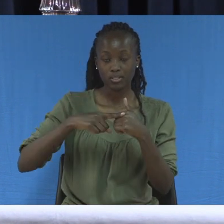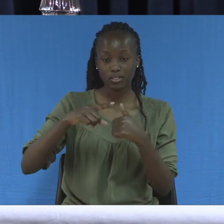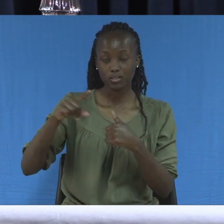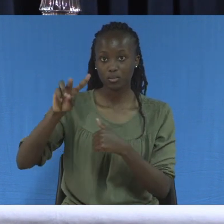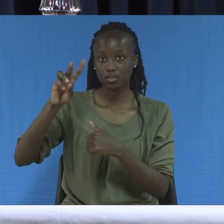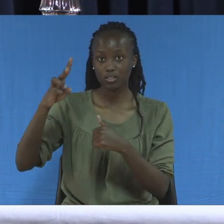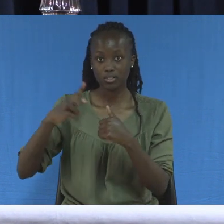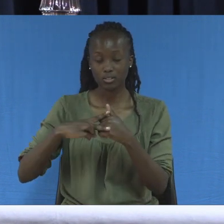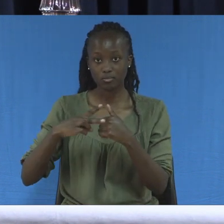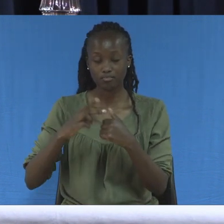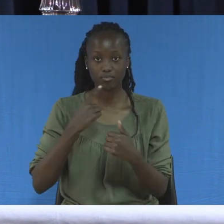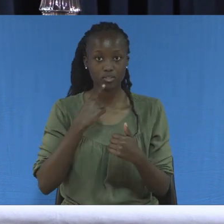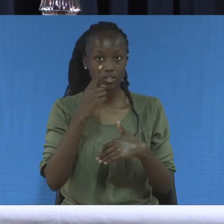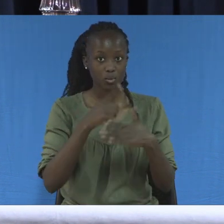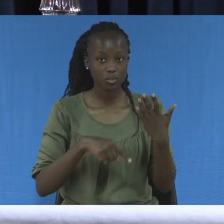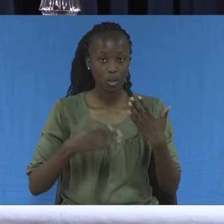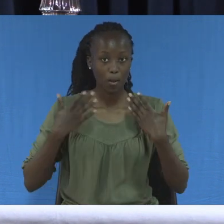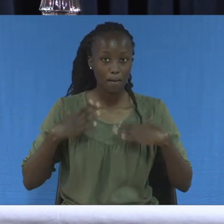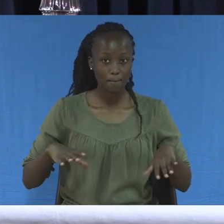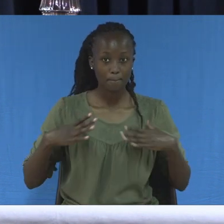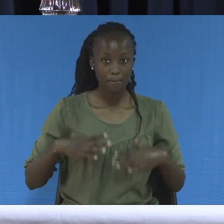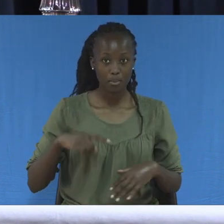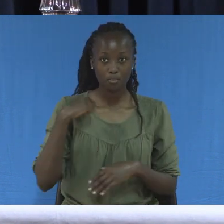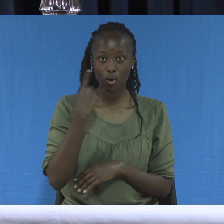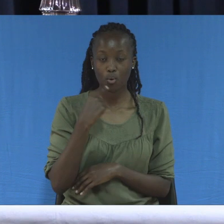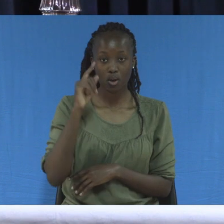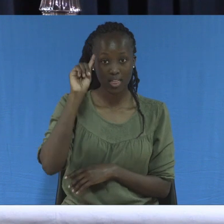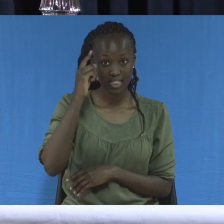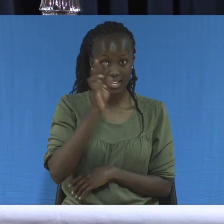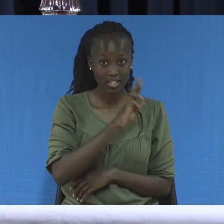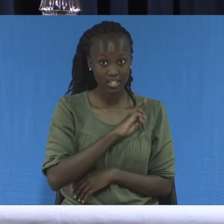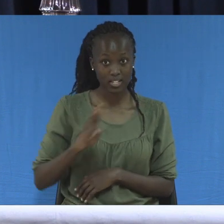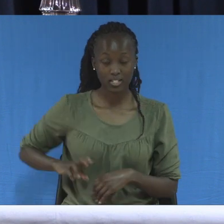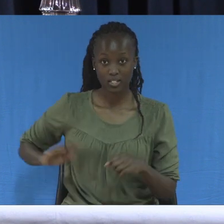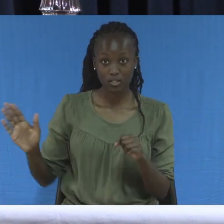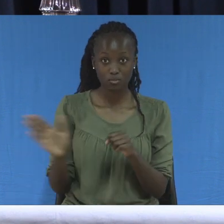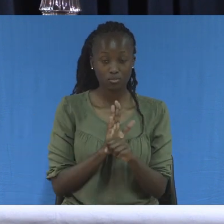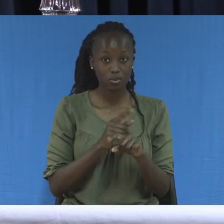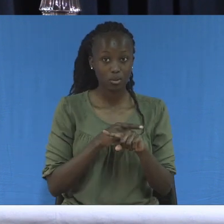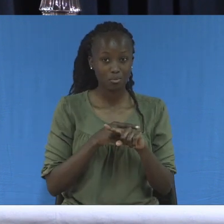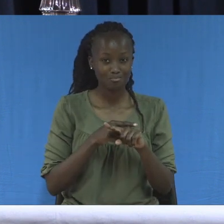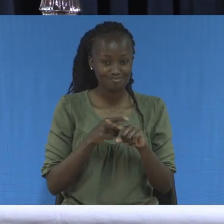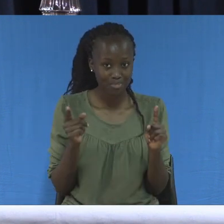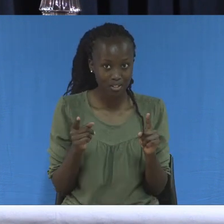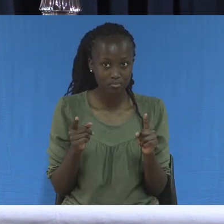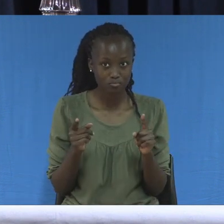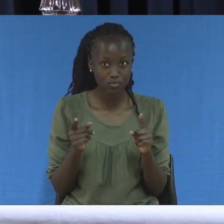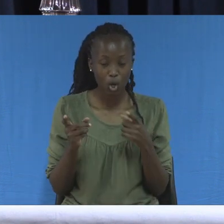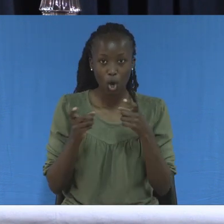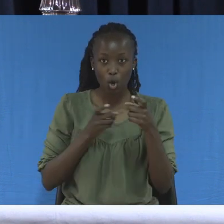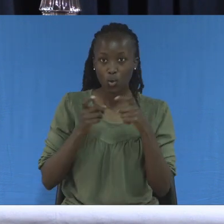Those who consider themselves religious and yet do not keep a tight rein on